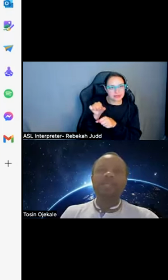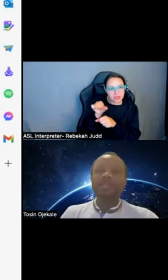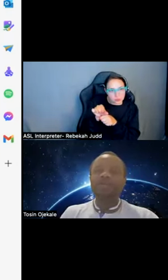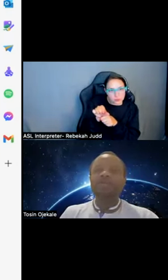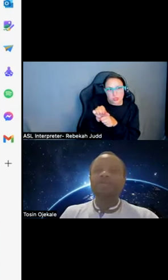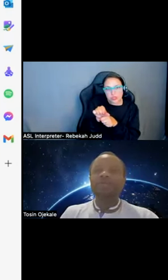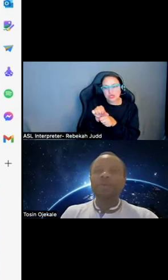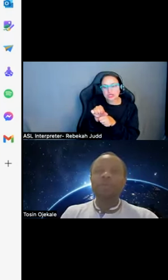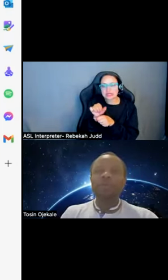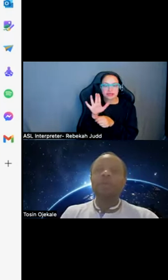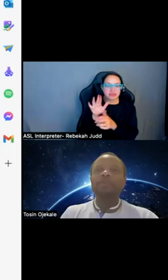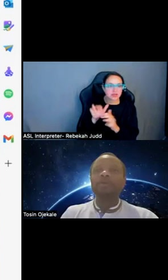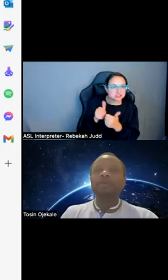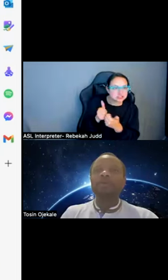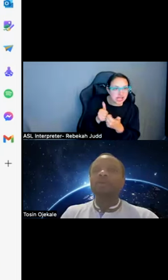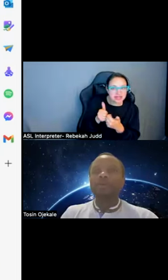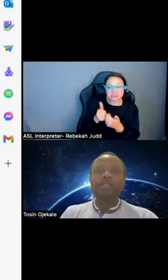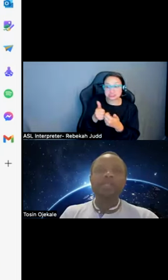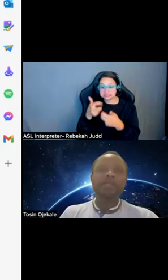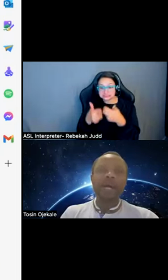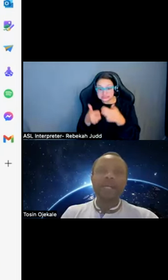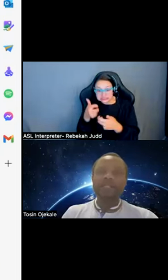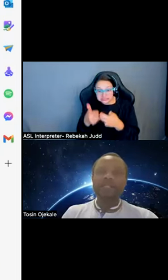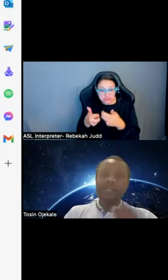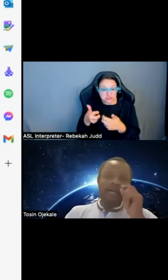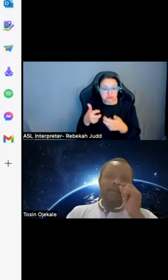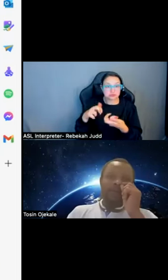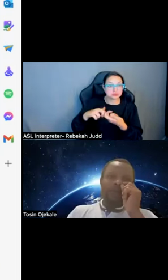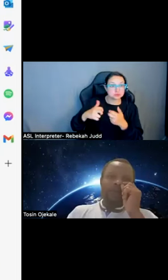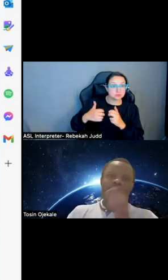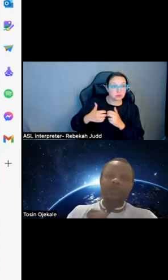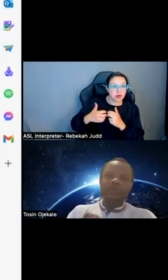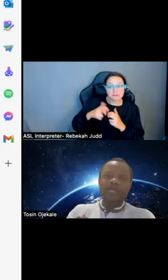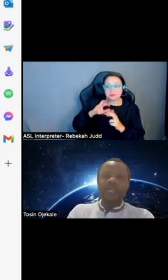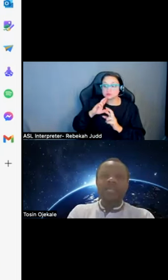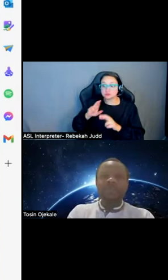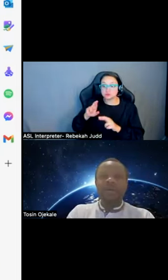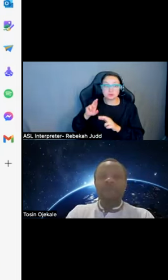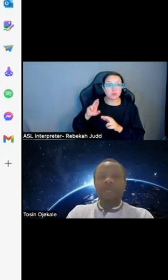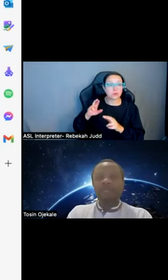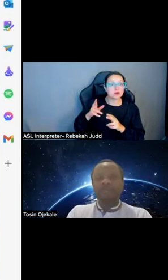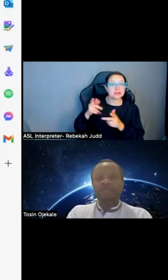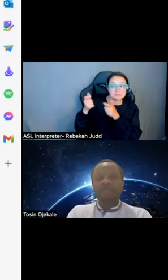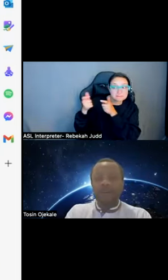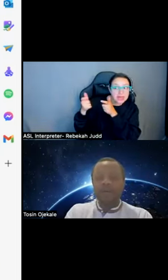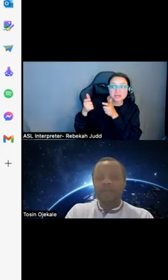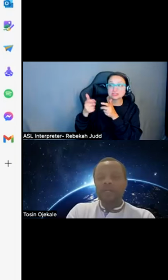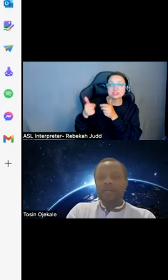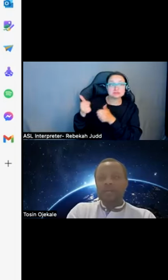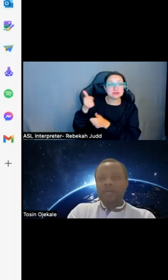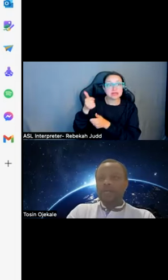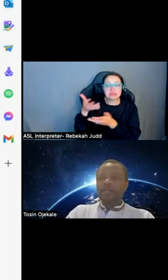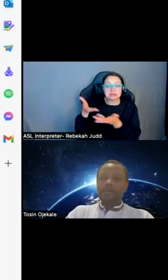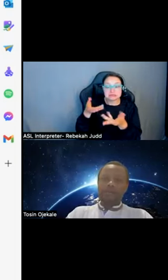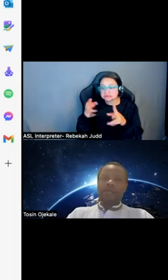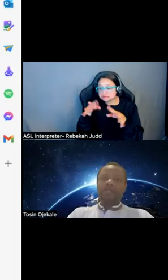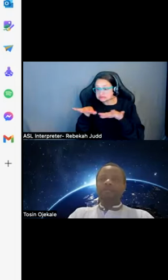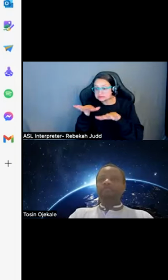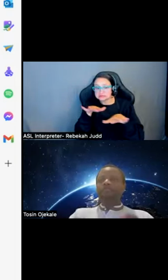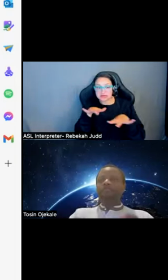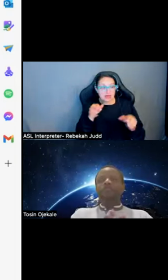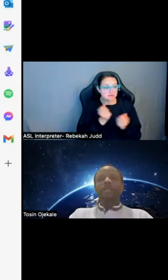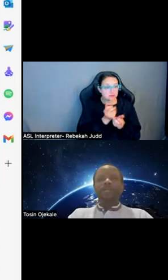challenges, issues, problem, reporting, management, and all of those. So those are the things we have learned so far. Okay, so